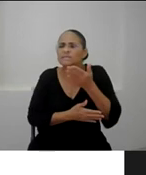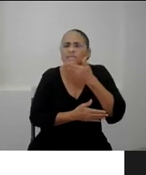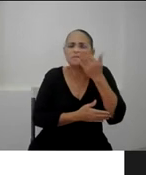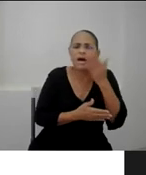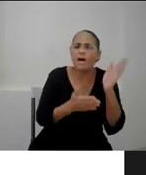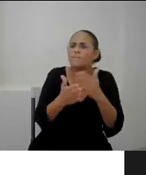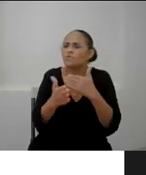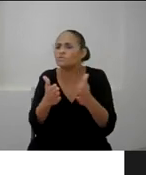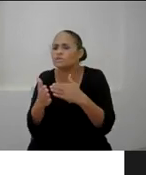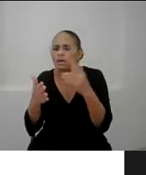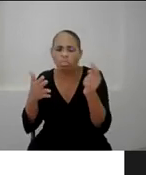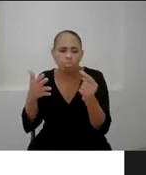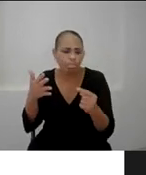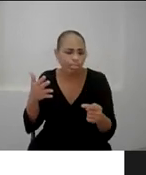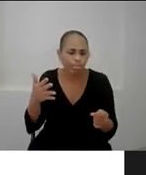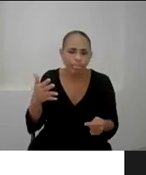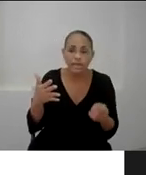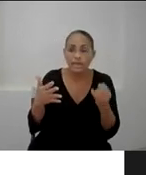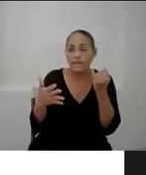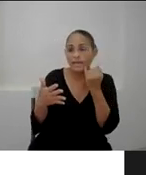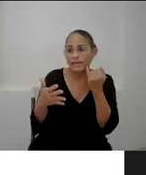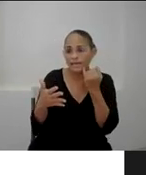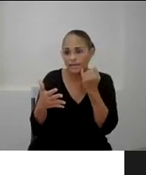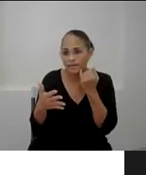etc. If the